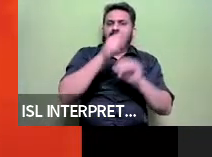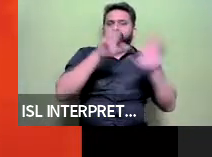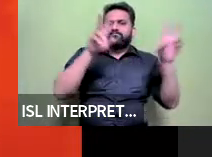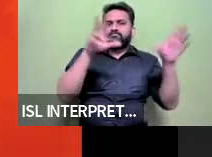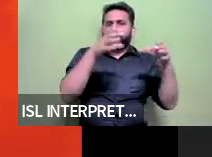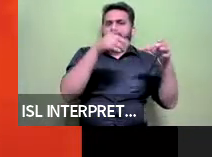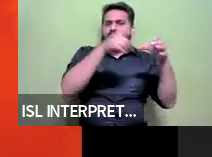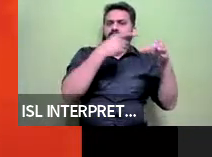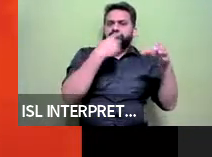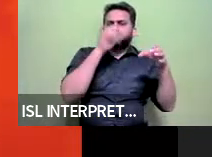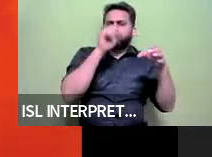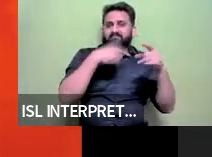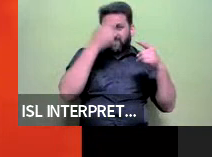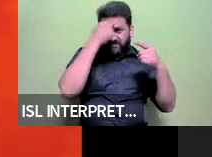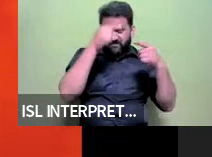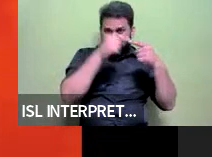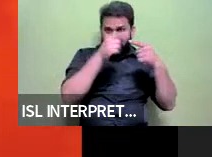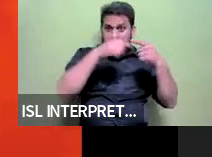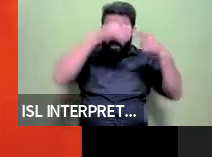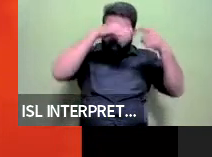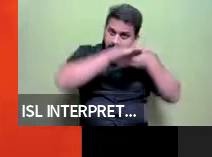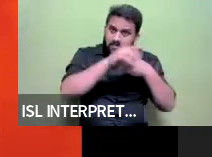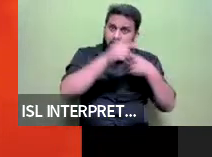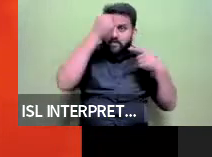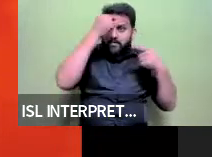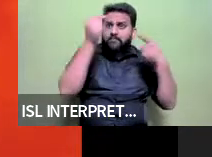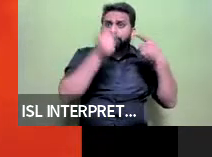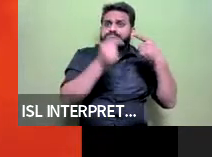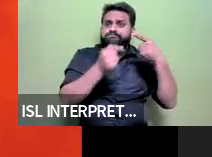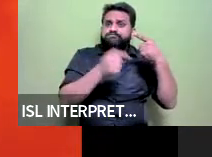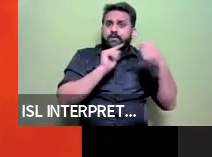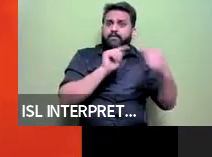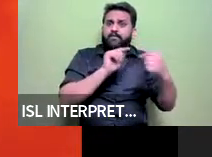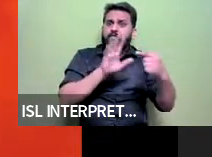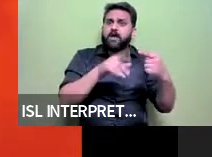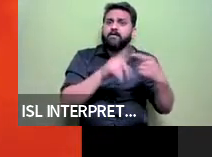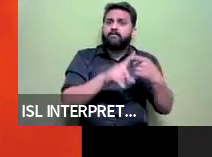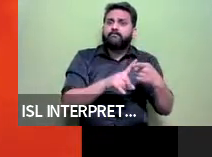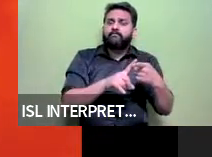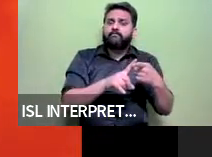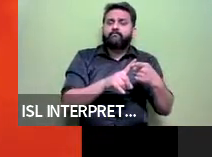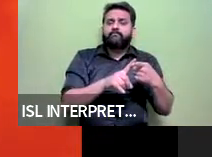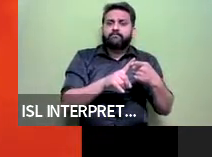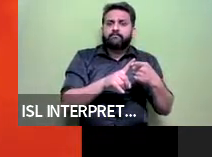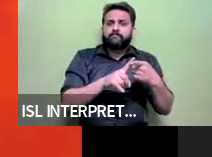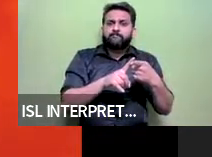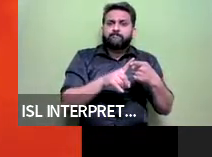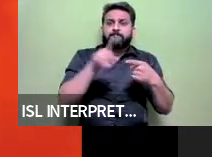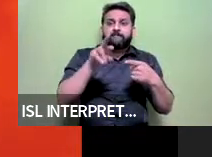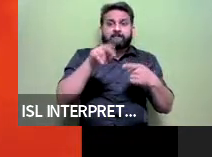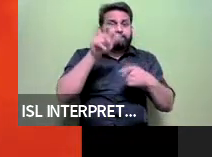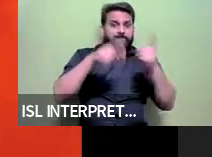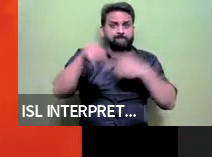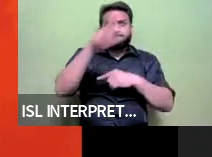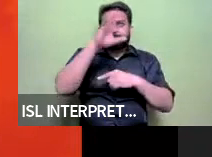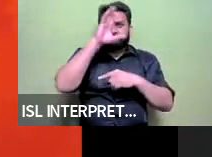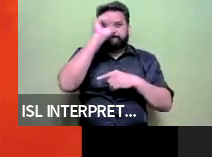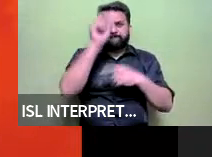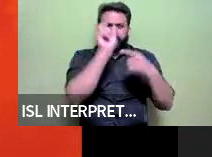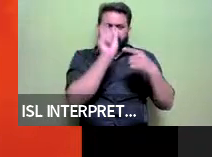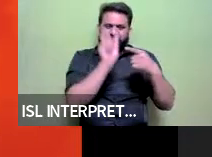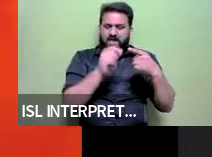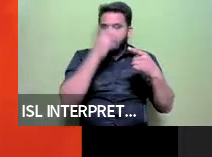issue, I have so many sub-arguments, 1 and 2 and all. You see, people may not remember the